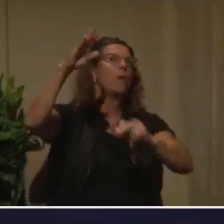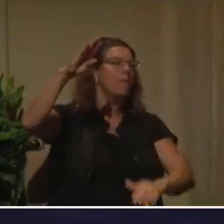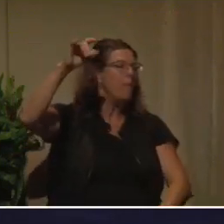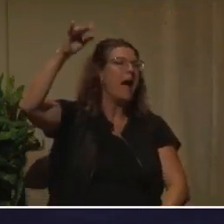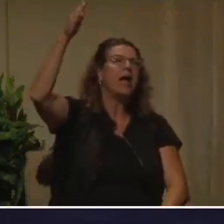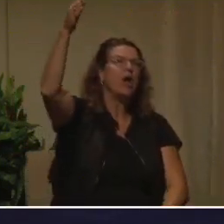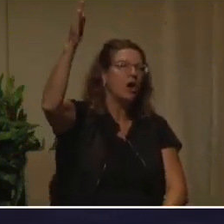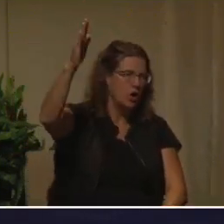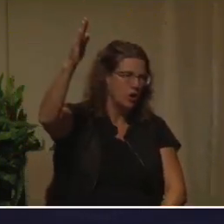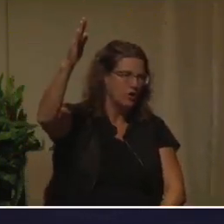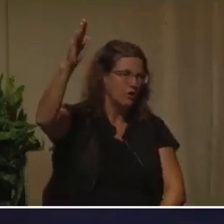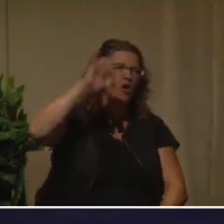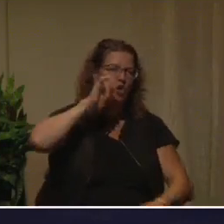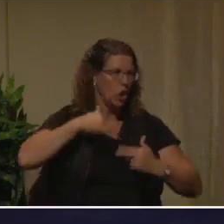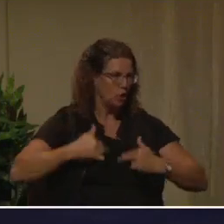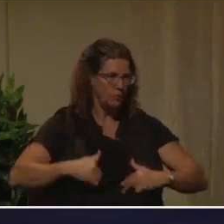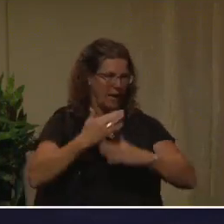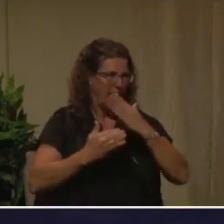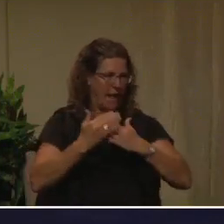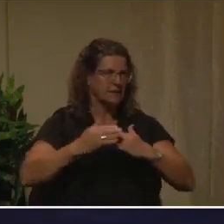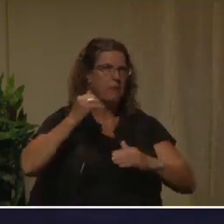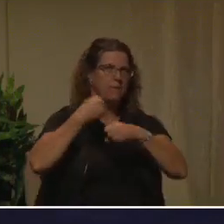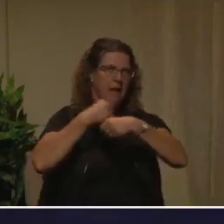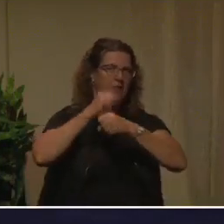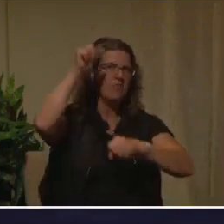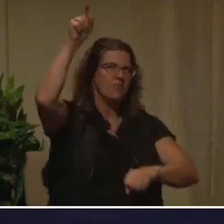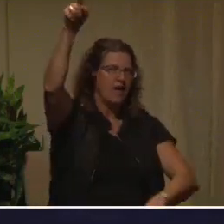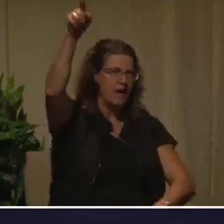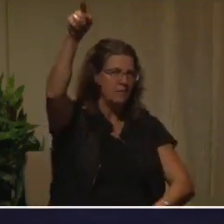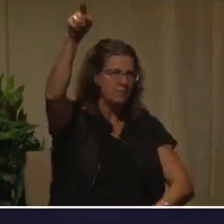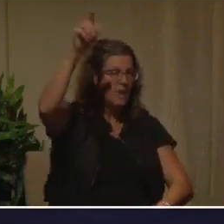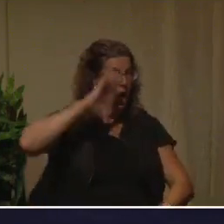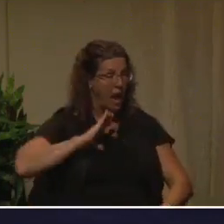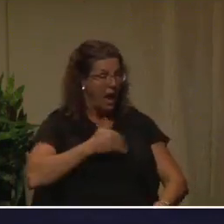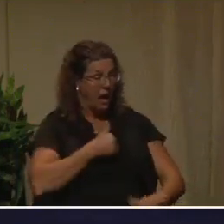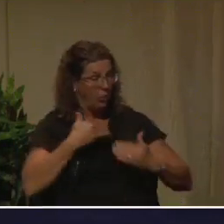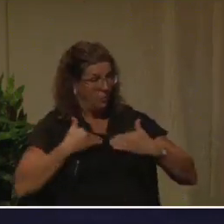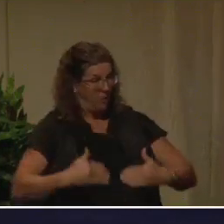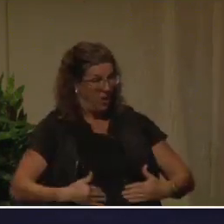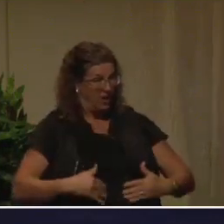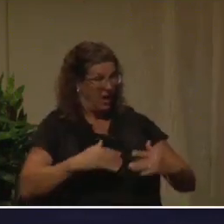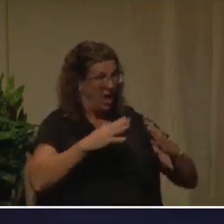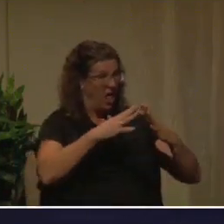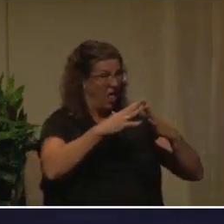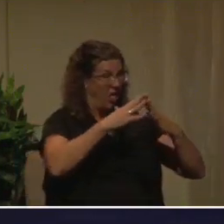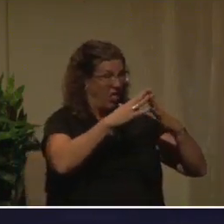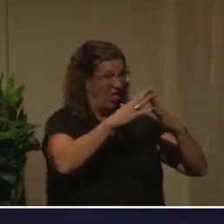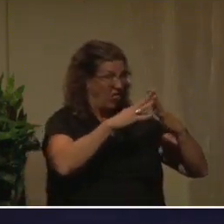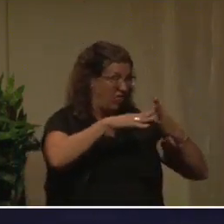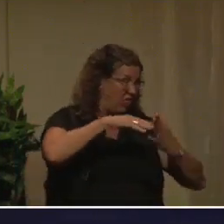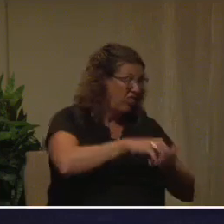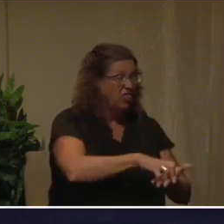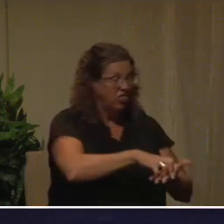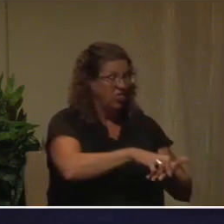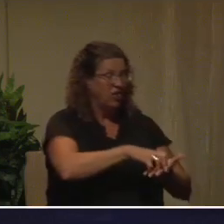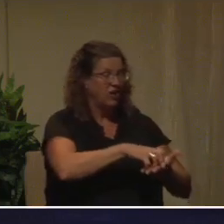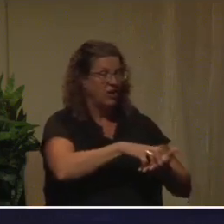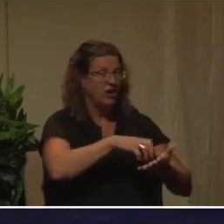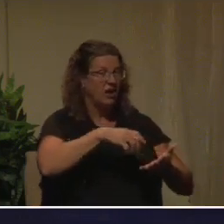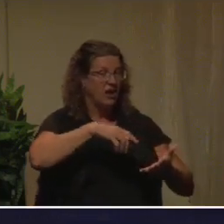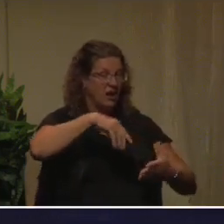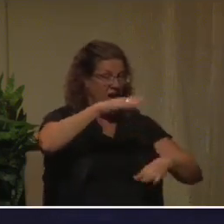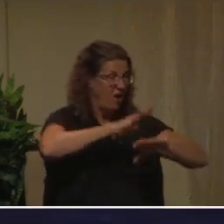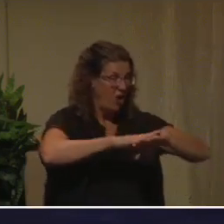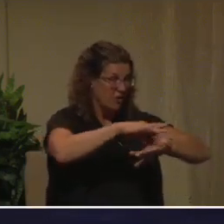This tent is so flimsy, and we're naked in this world, But we look forward to the fact that we're going to have